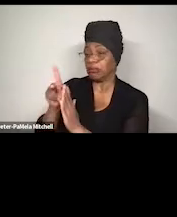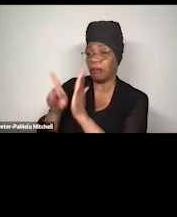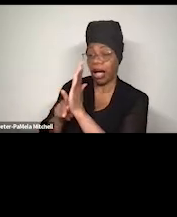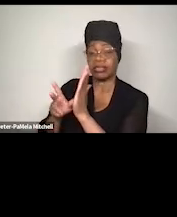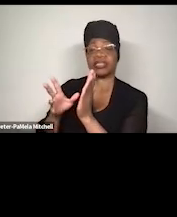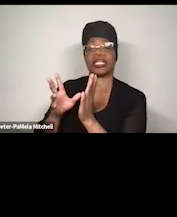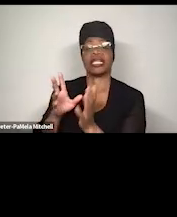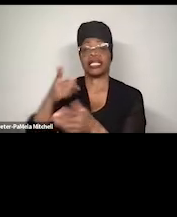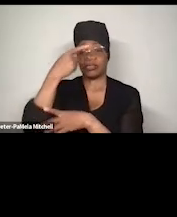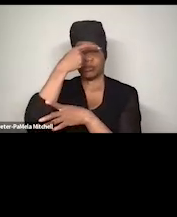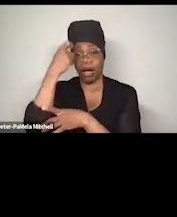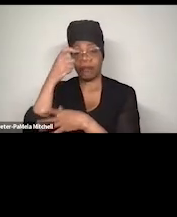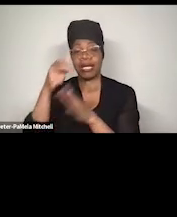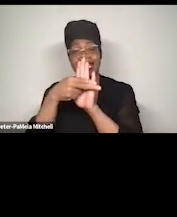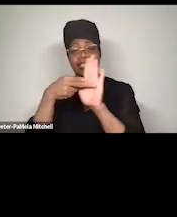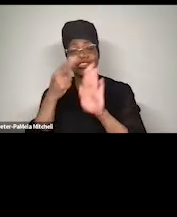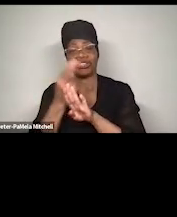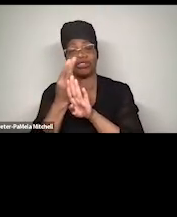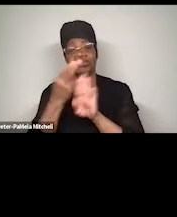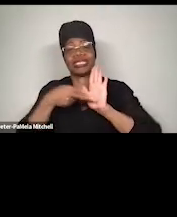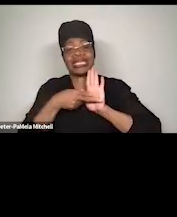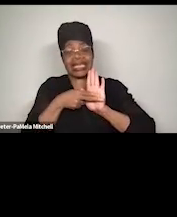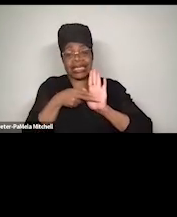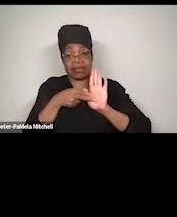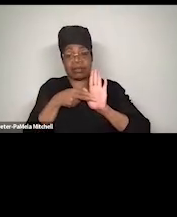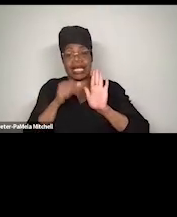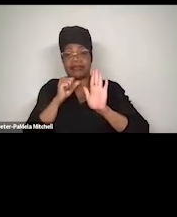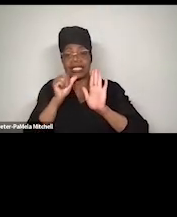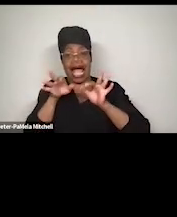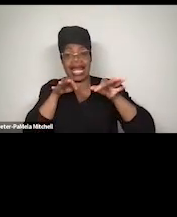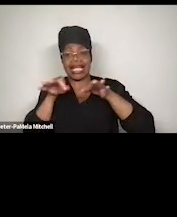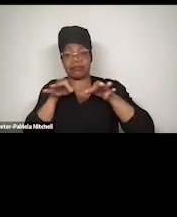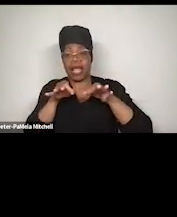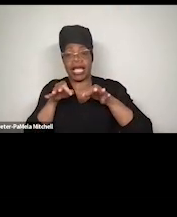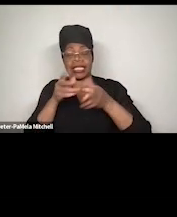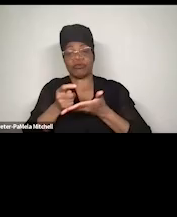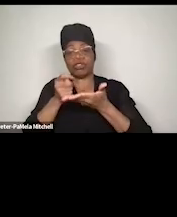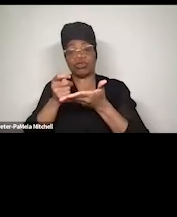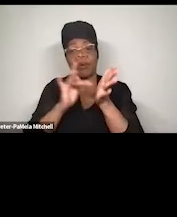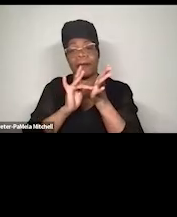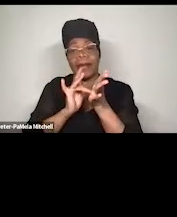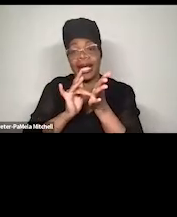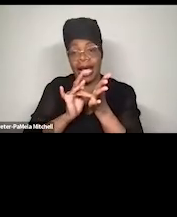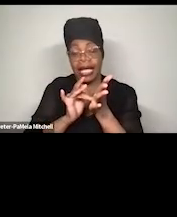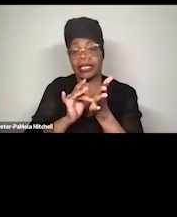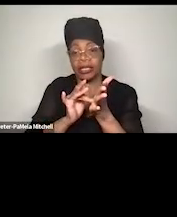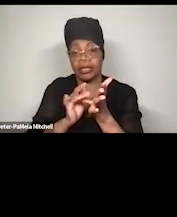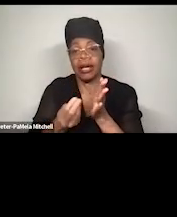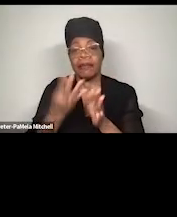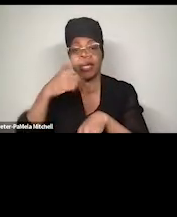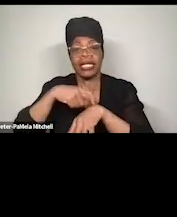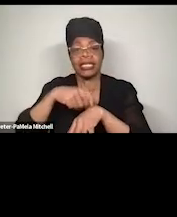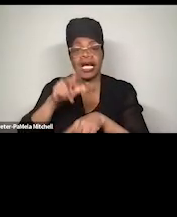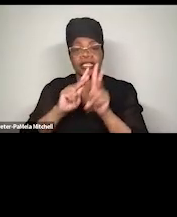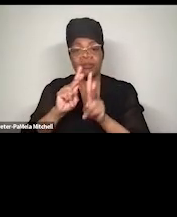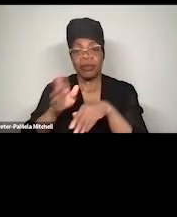The diagnosis was used to stigmatize and wasn't explained and only treated with medication. Oftentimes young people will come into the